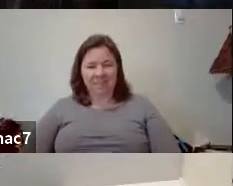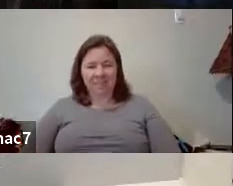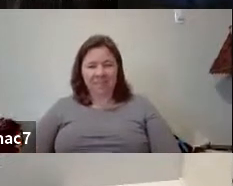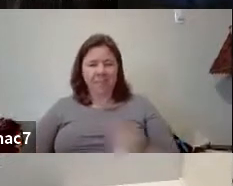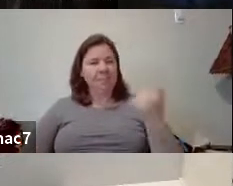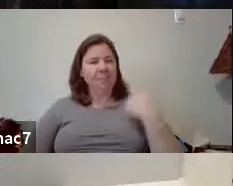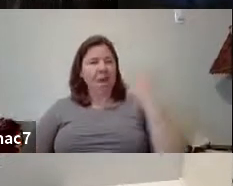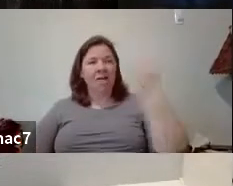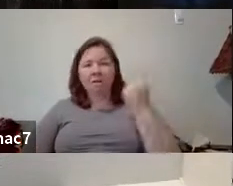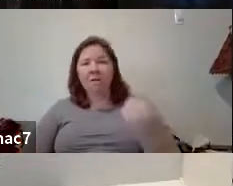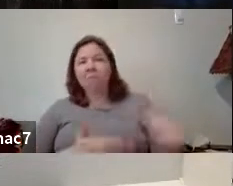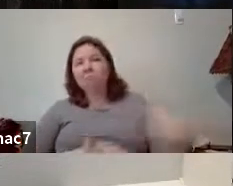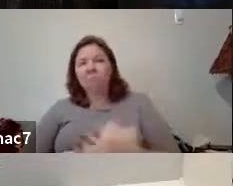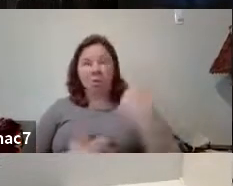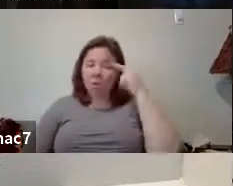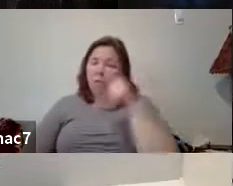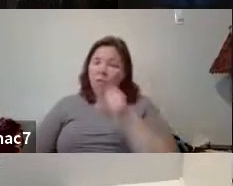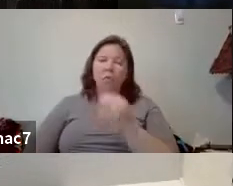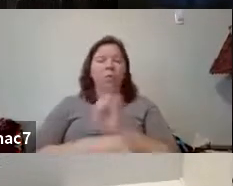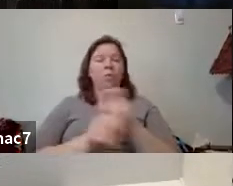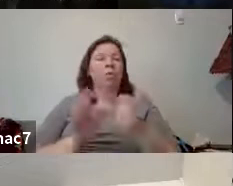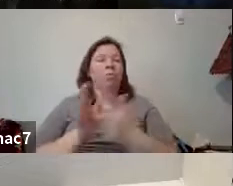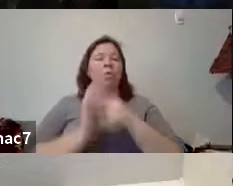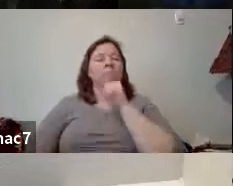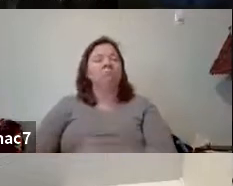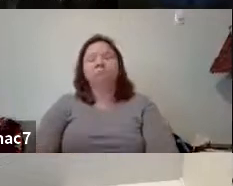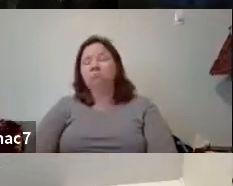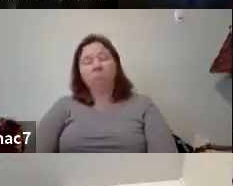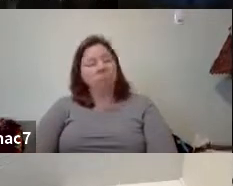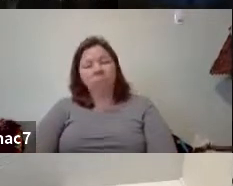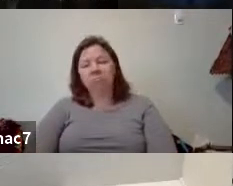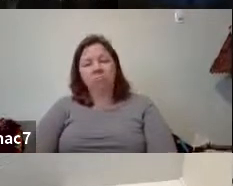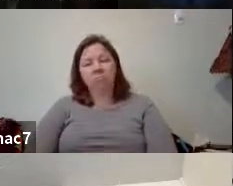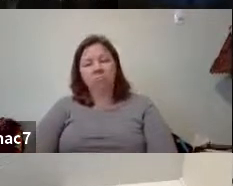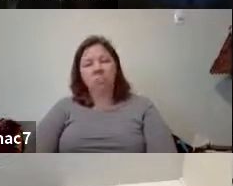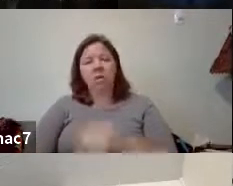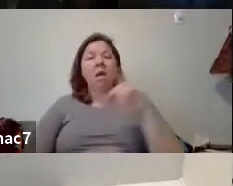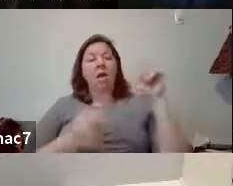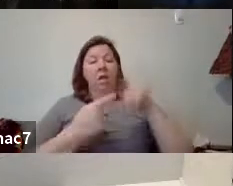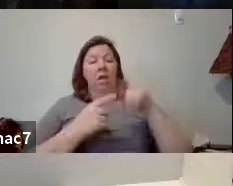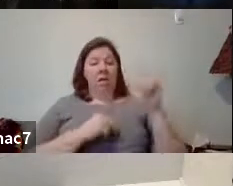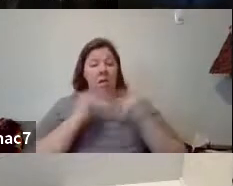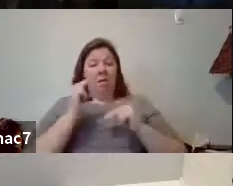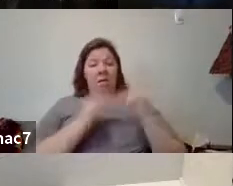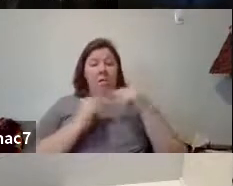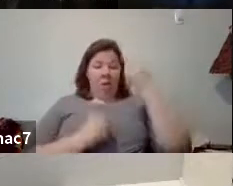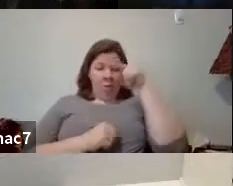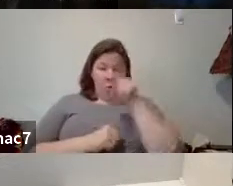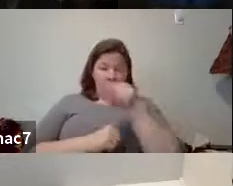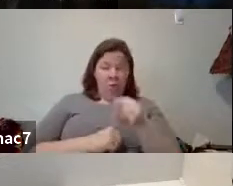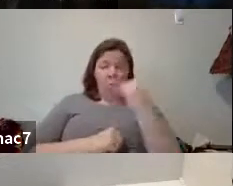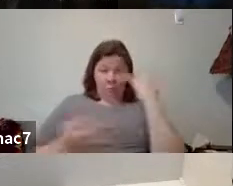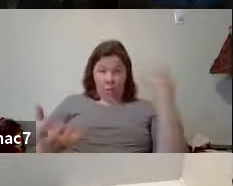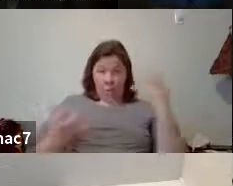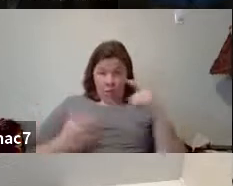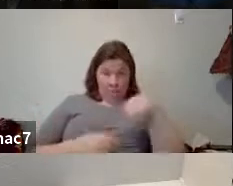income done for you, no work required. You know, once this is built, it runs on its own. They'll build it for you if you want them